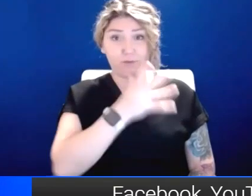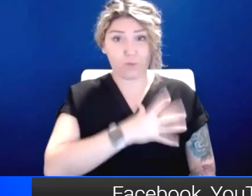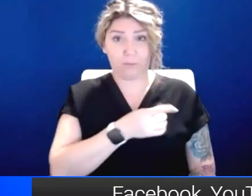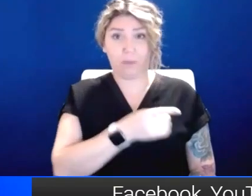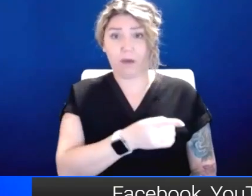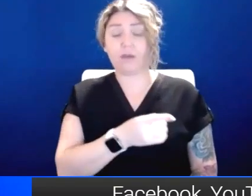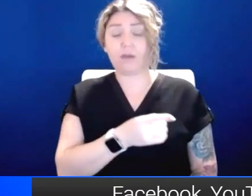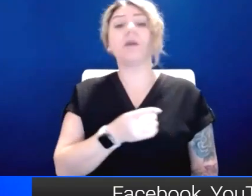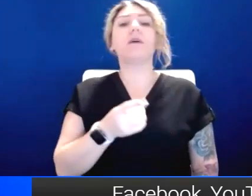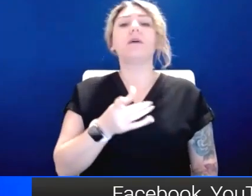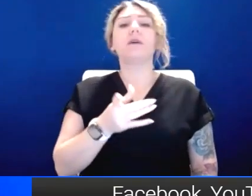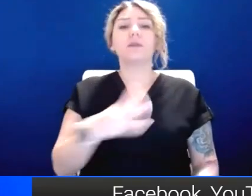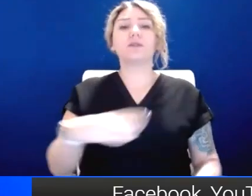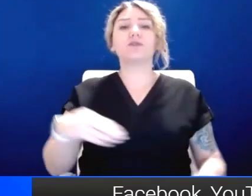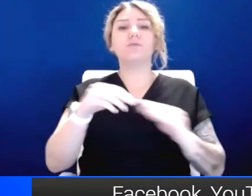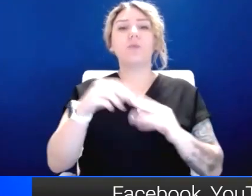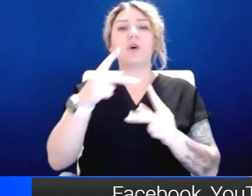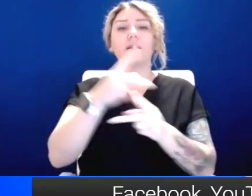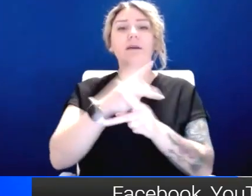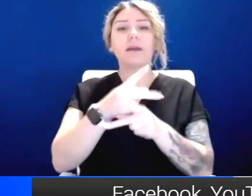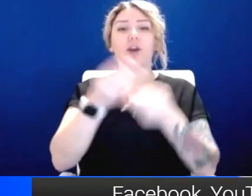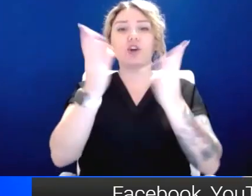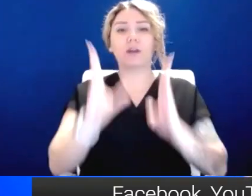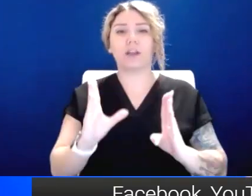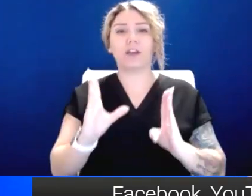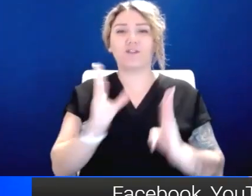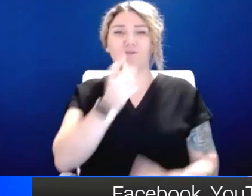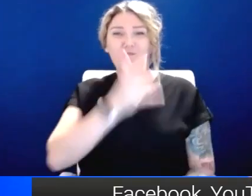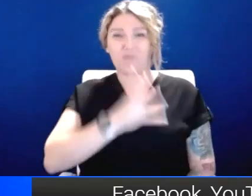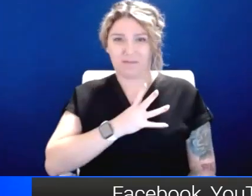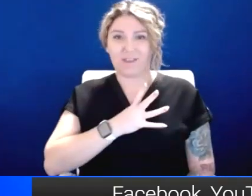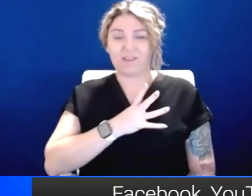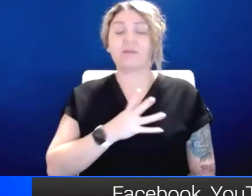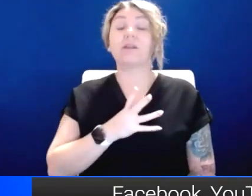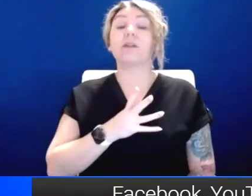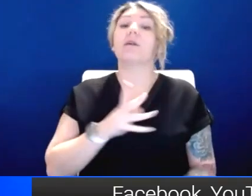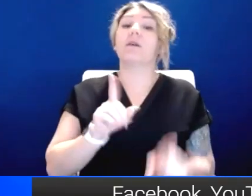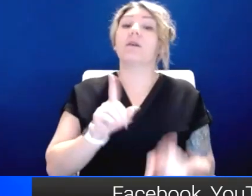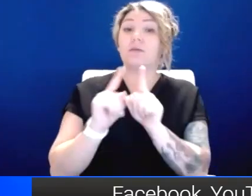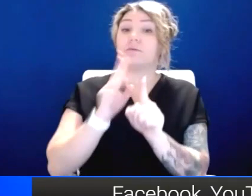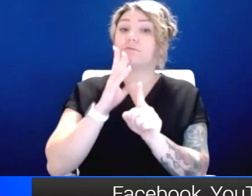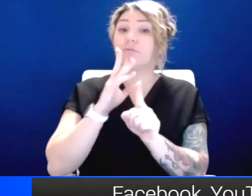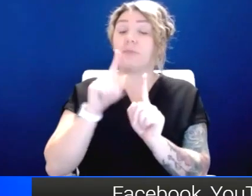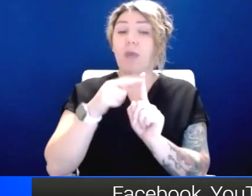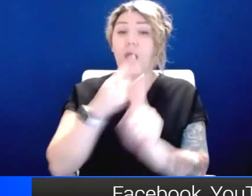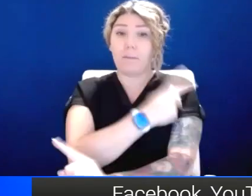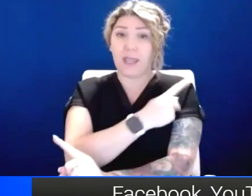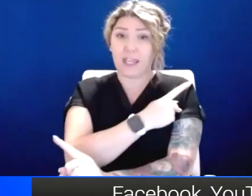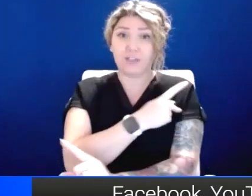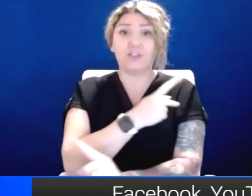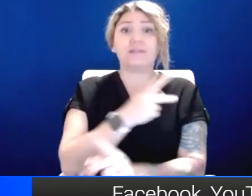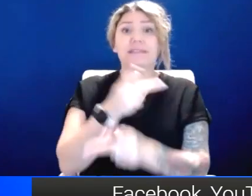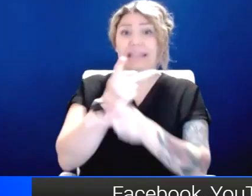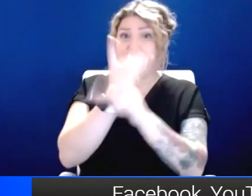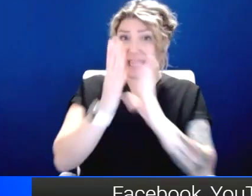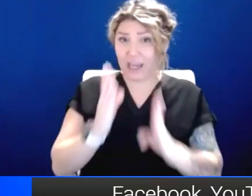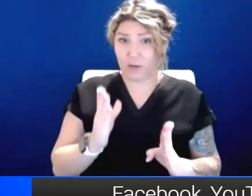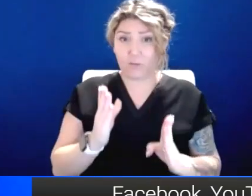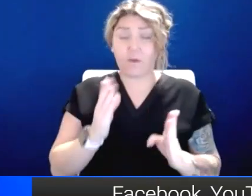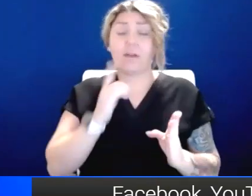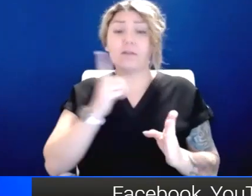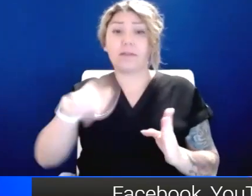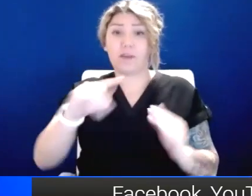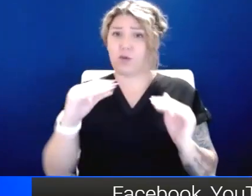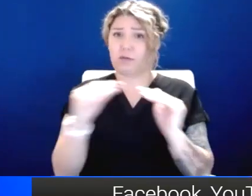more caregivers who are women. We often talk about our patients, but we forget the caregivers are also equally important. And